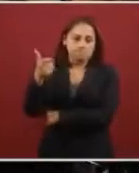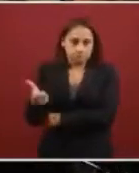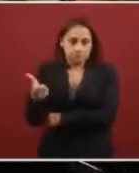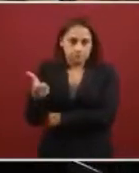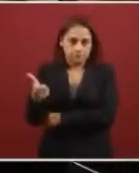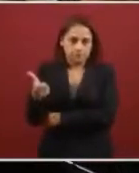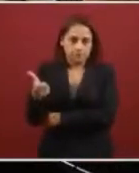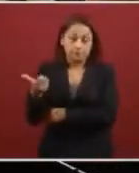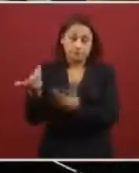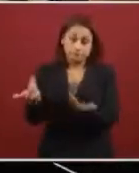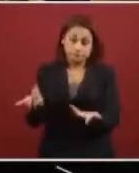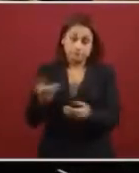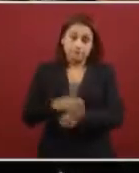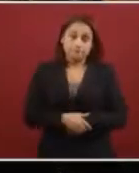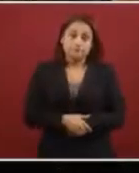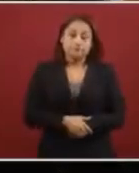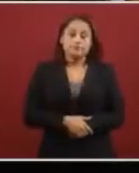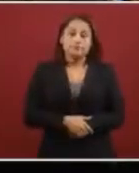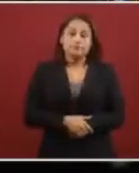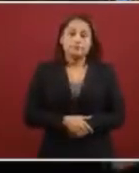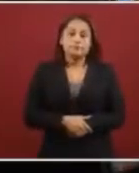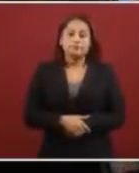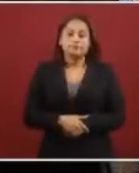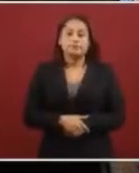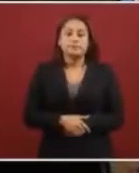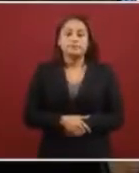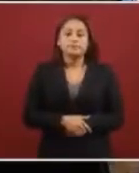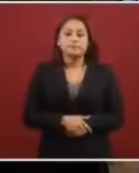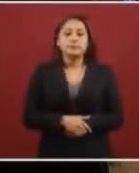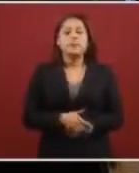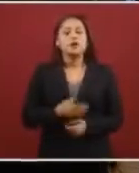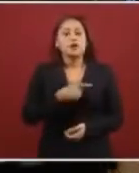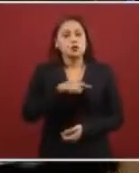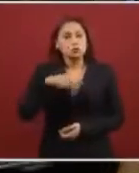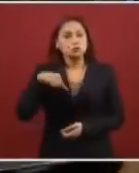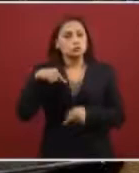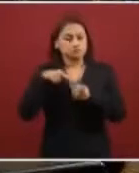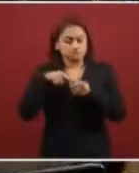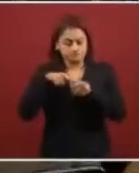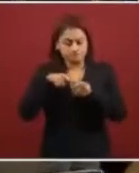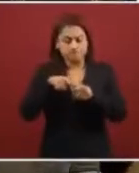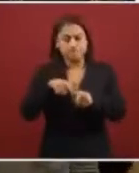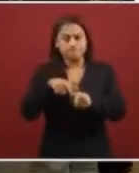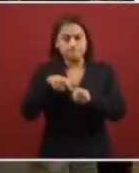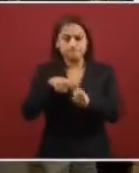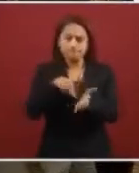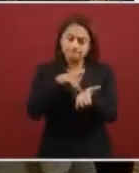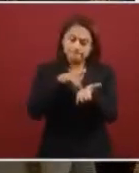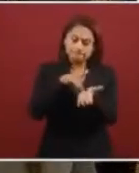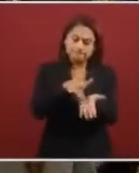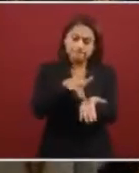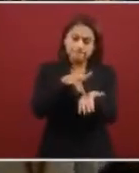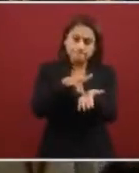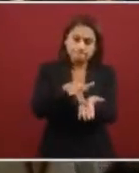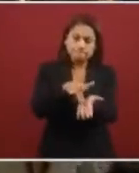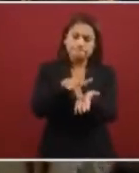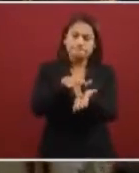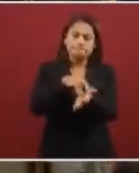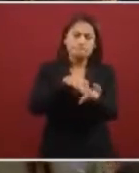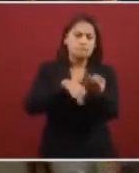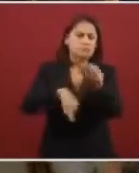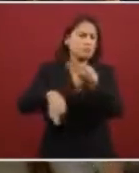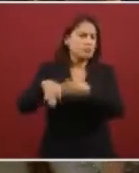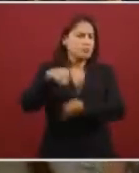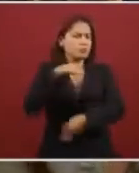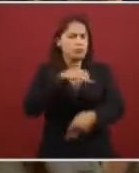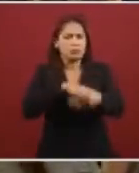municipalities. Vamos a seguir. And we are going to continue supporting them in every way.